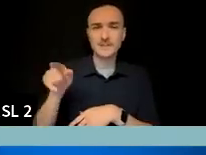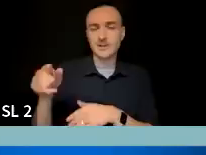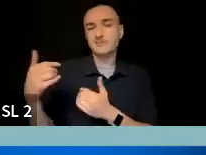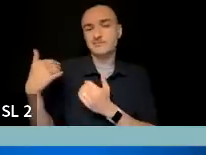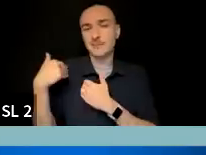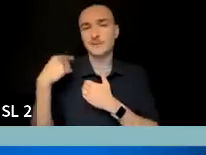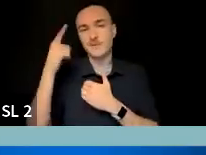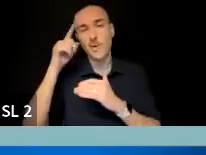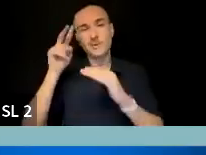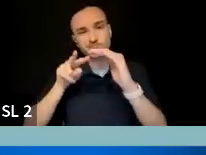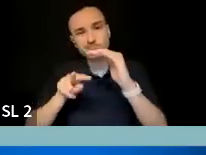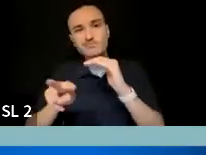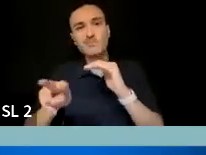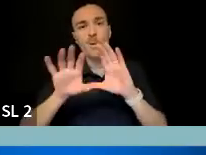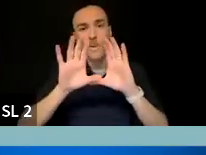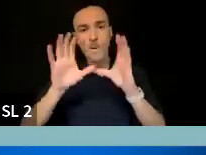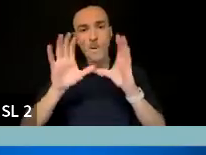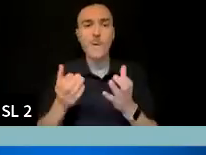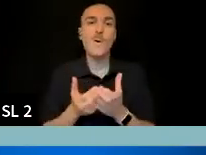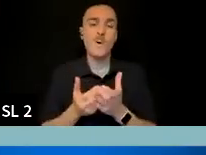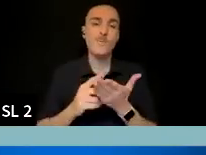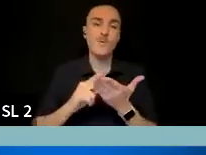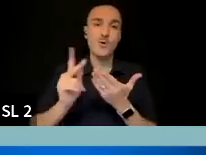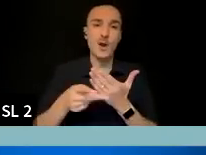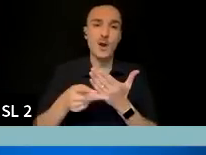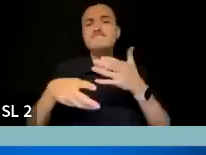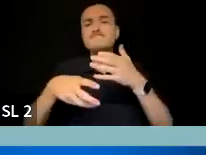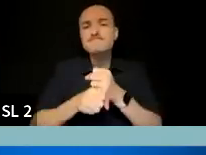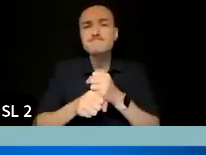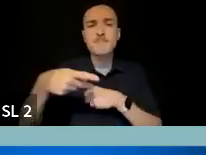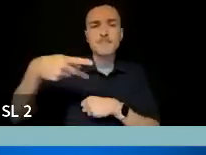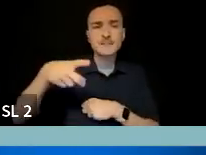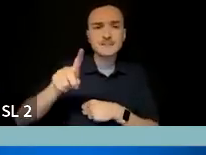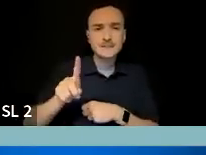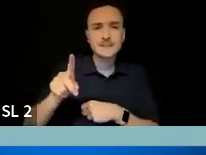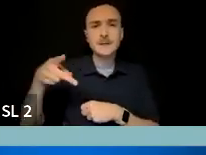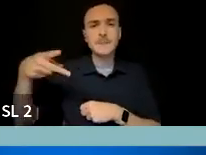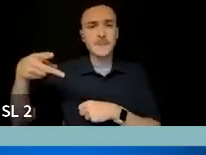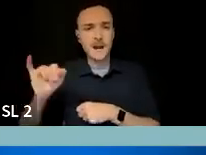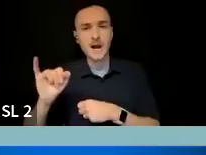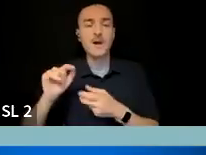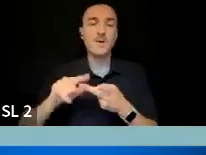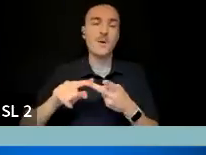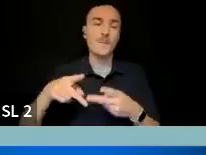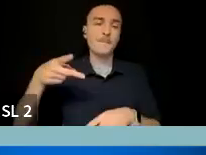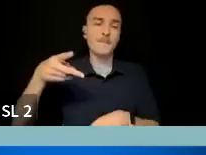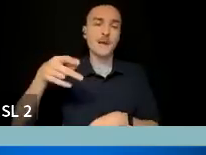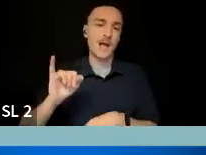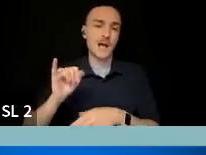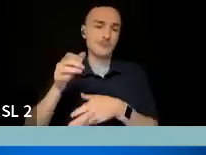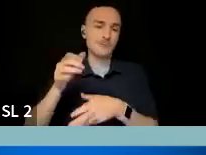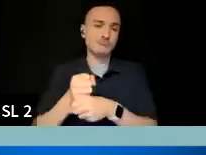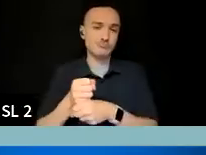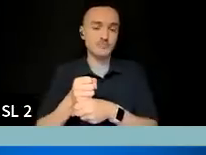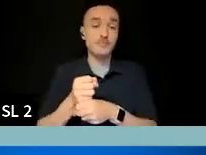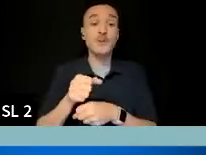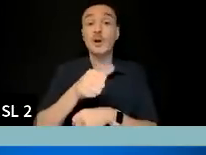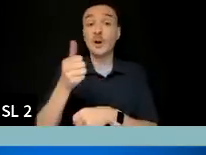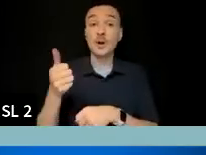as PD, PIs, or PIs. Now, you may also have additional senior or key